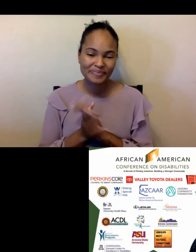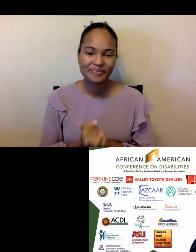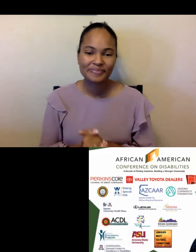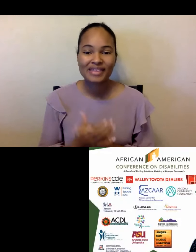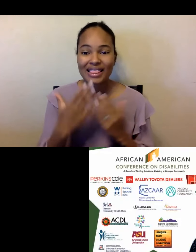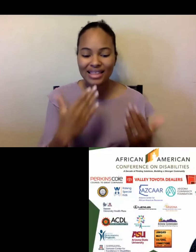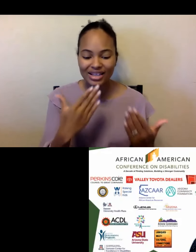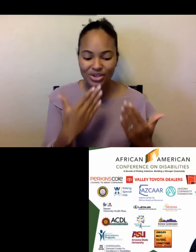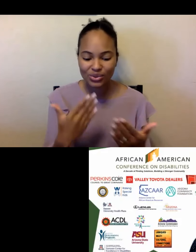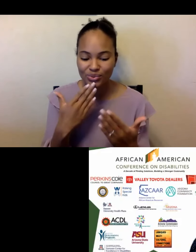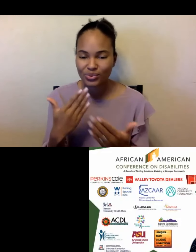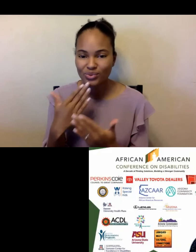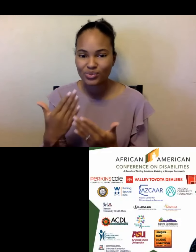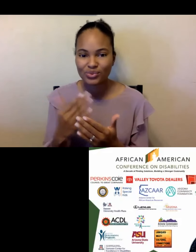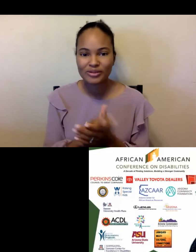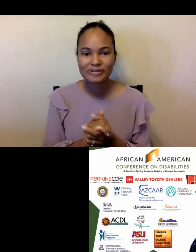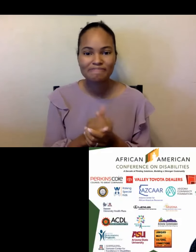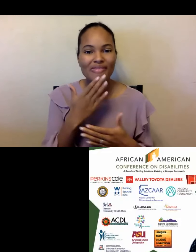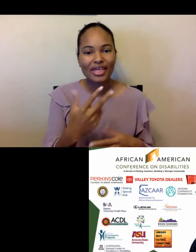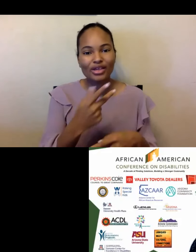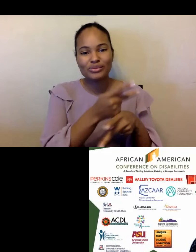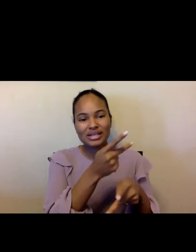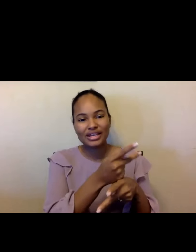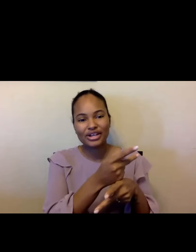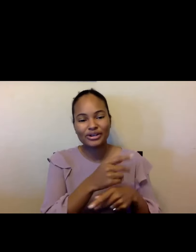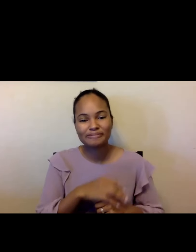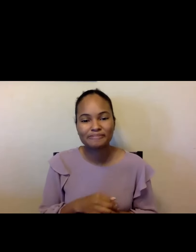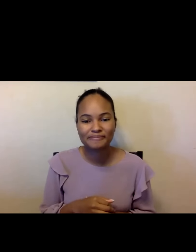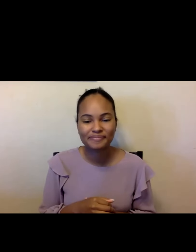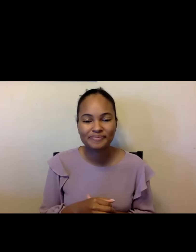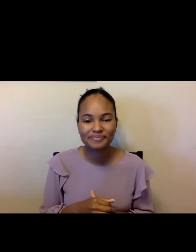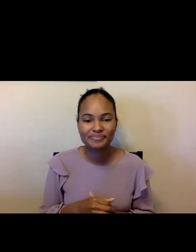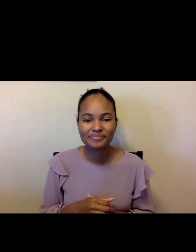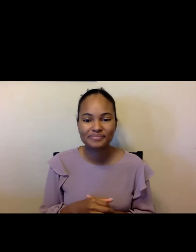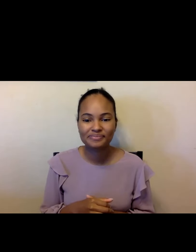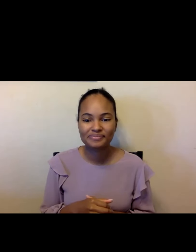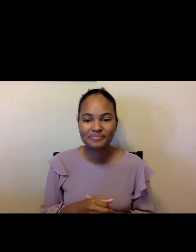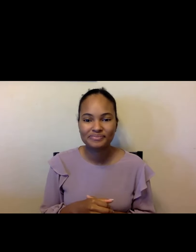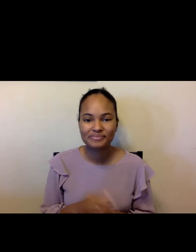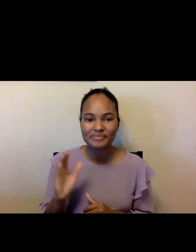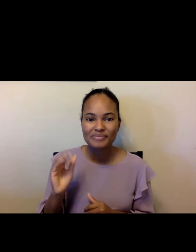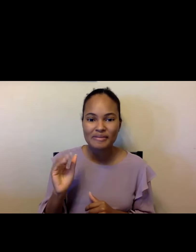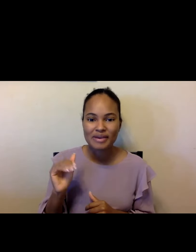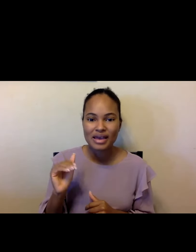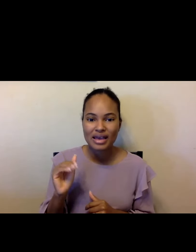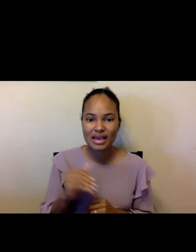you. Thank you, take care. Thank you. George, when you get a chance, give me a call.